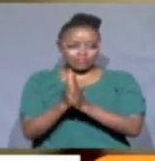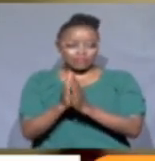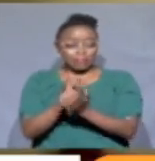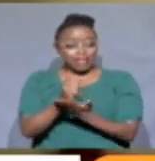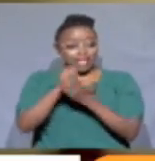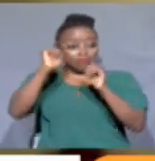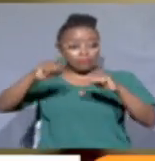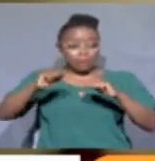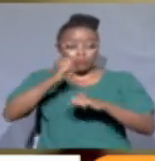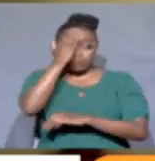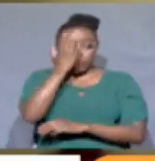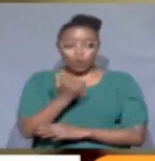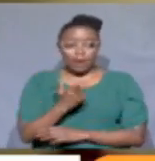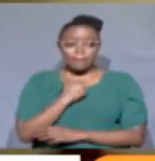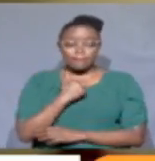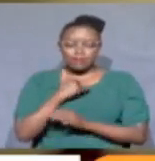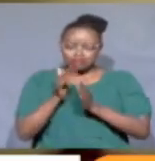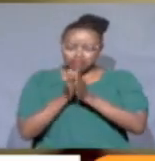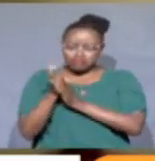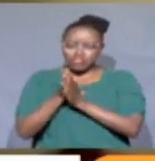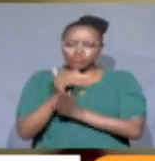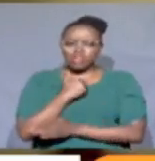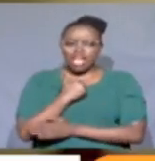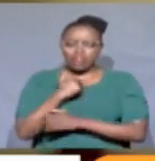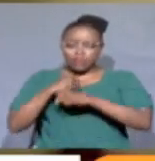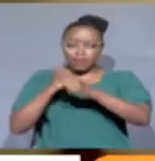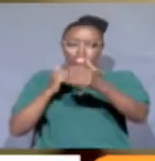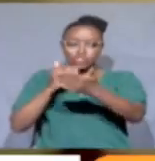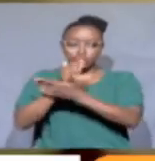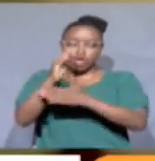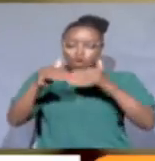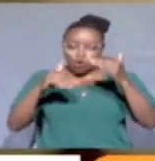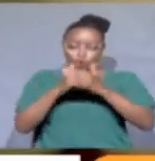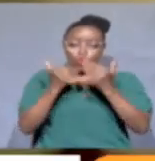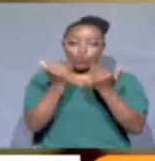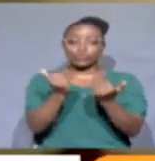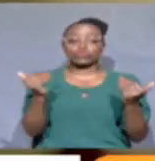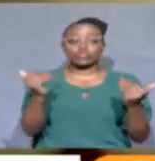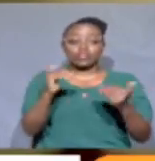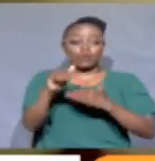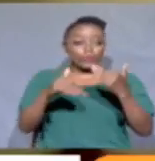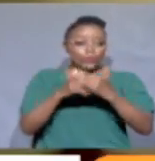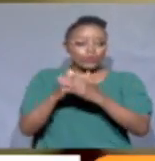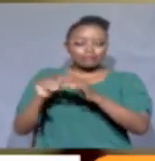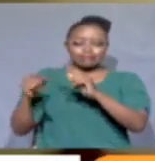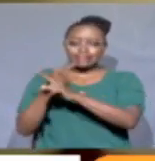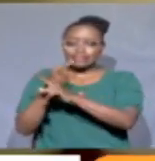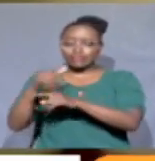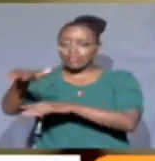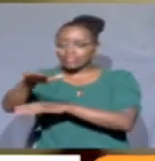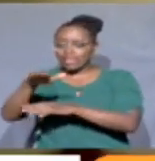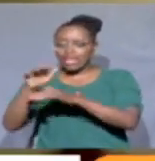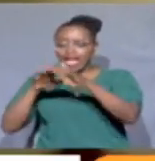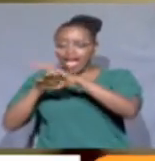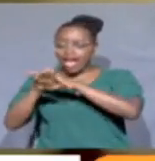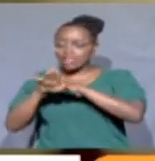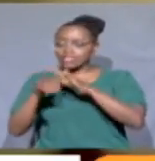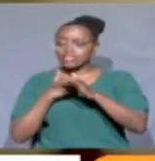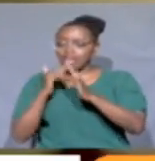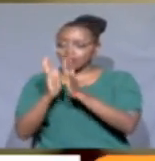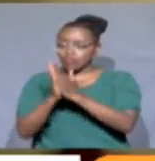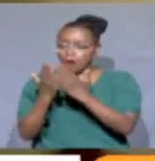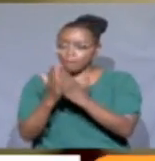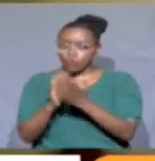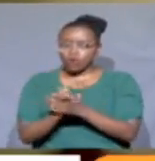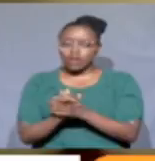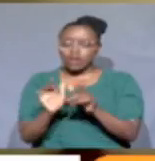help with that because I have a passion for making sure that all kids everywhere across the globe have access to books and